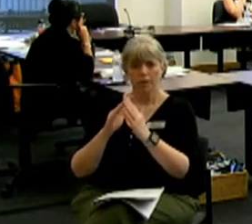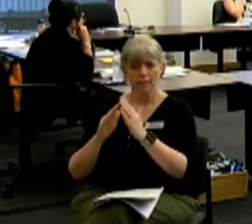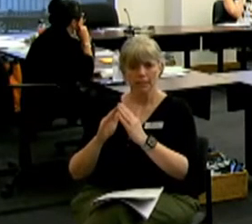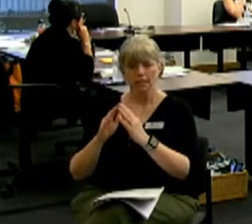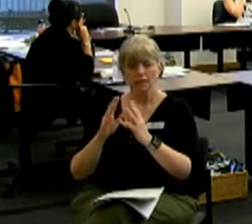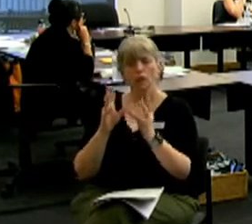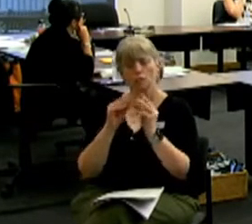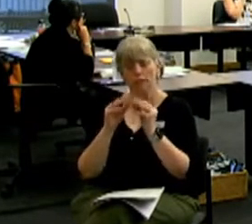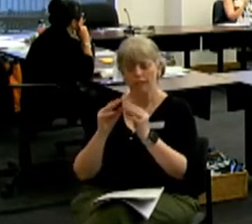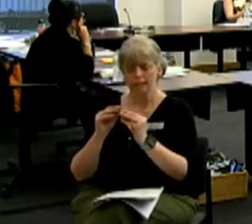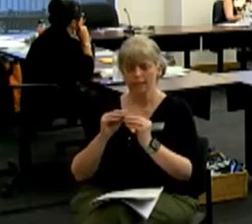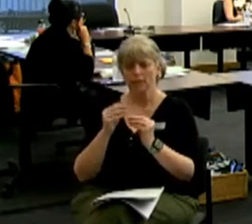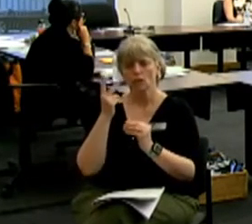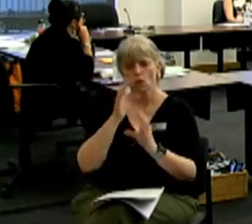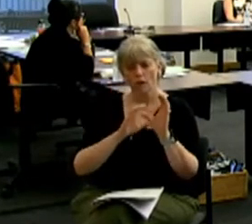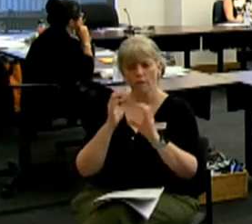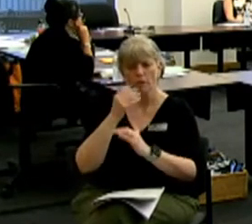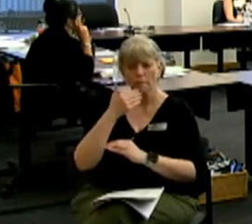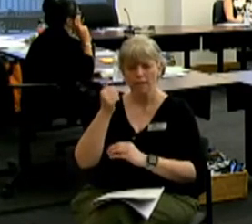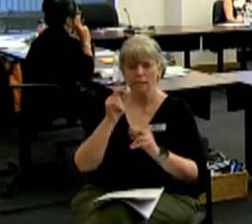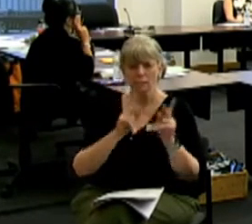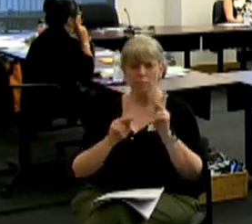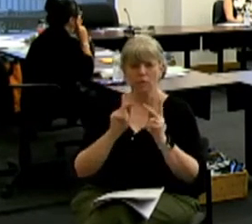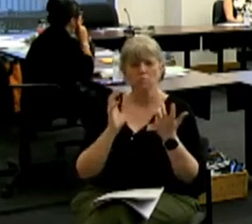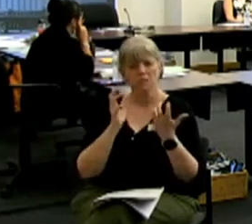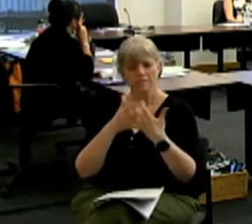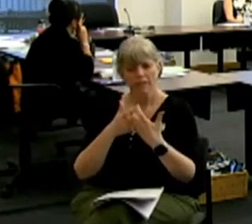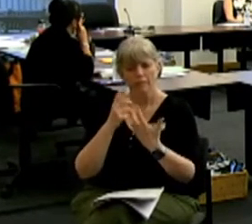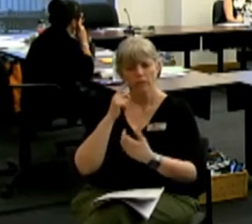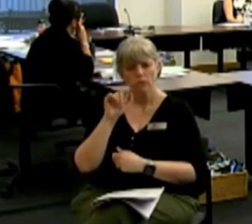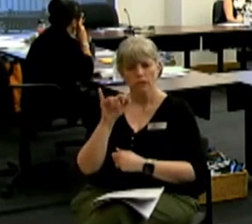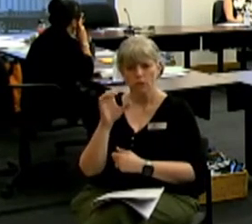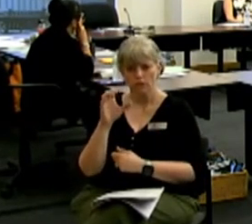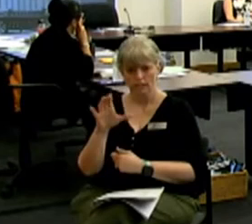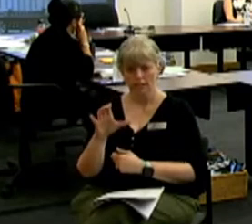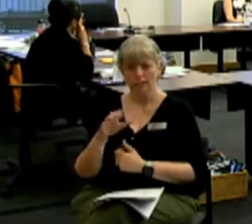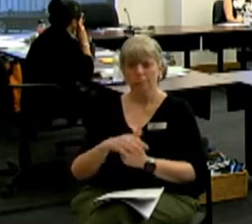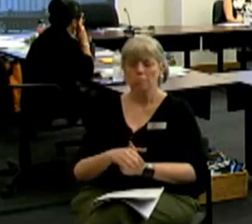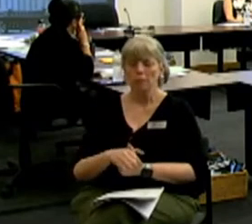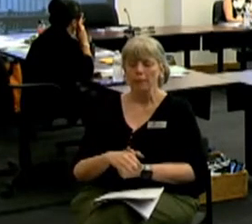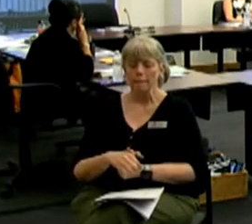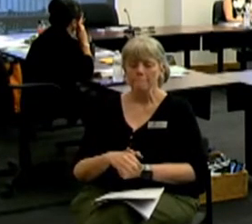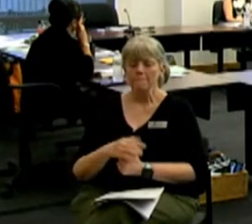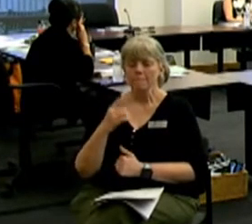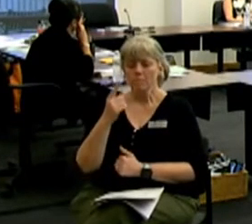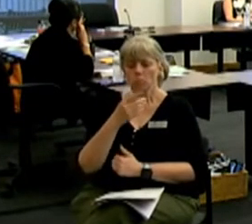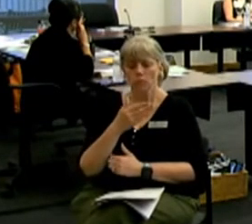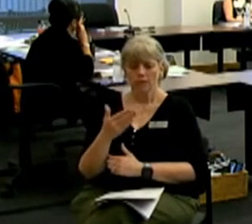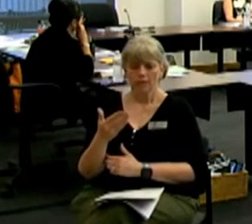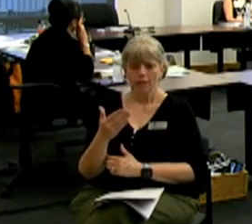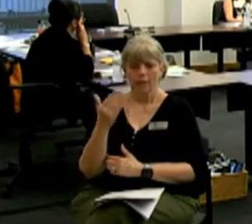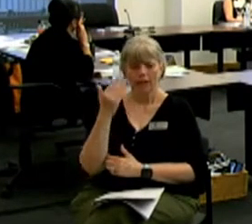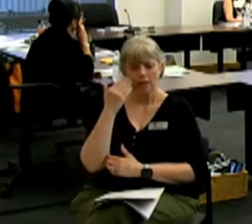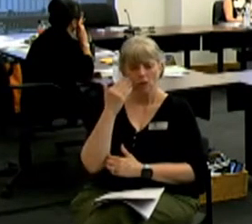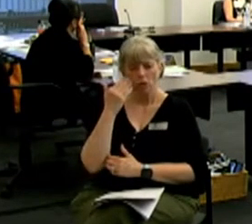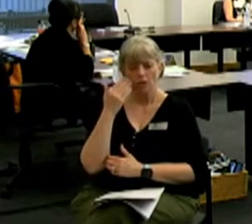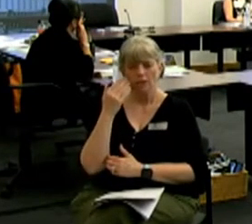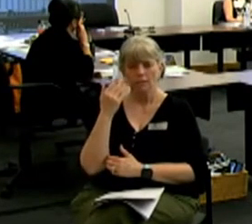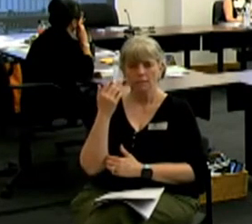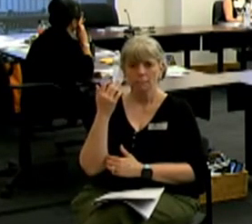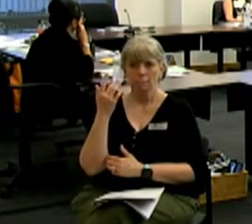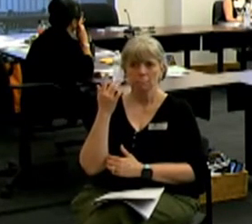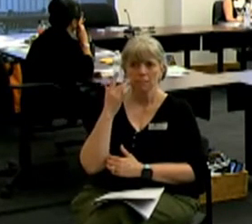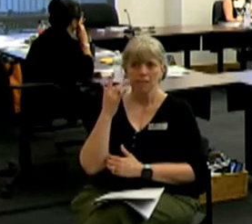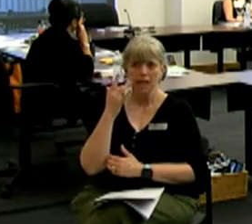to bring in the best people and the best fit for JJC. And the one thing I know this sounds